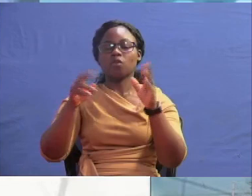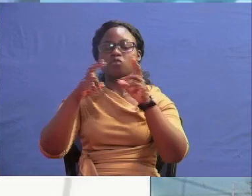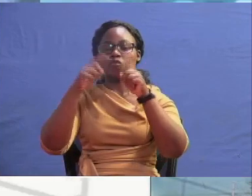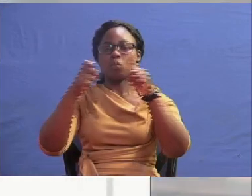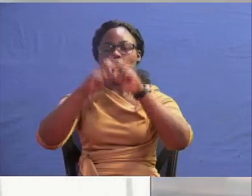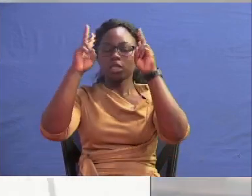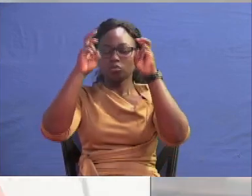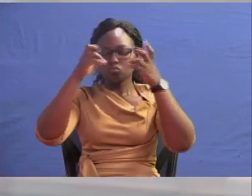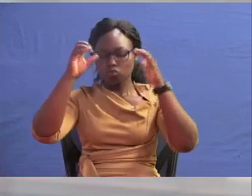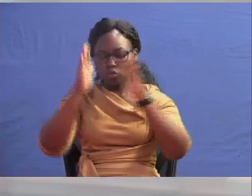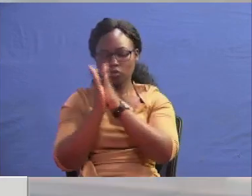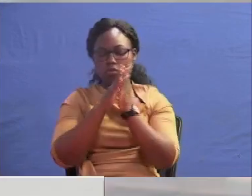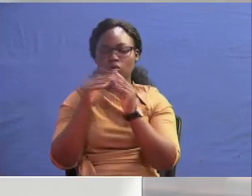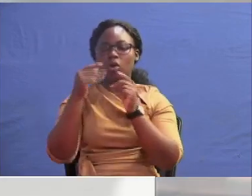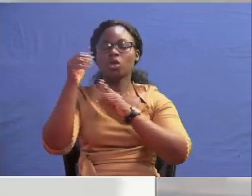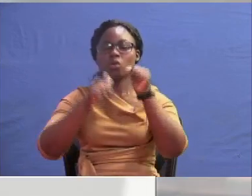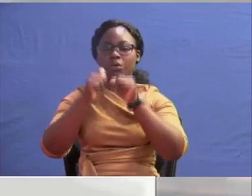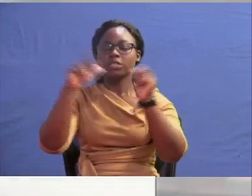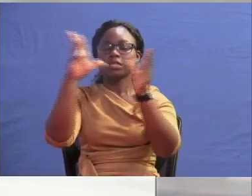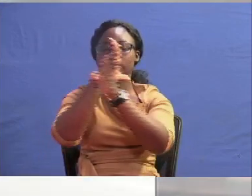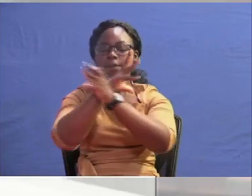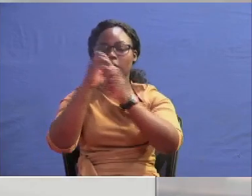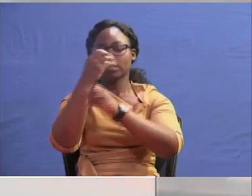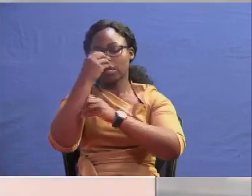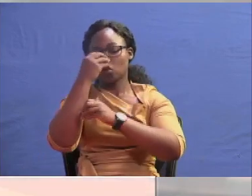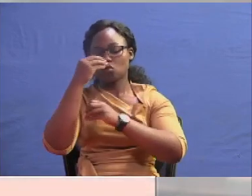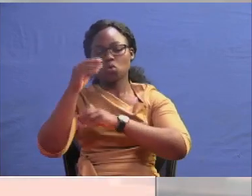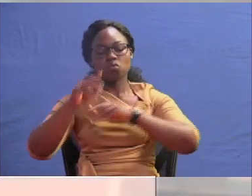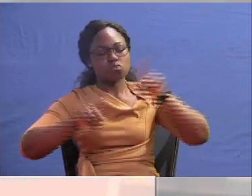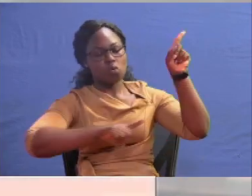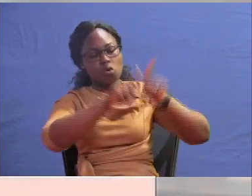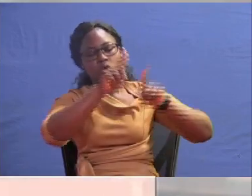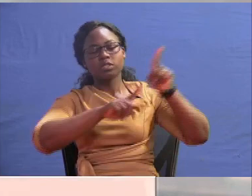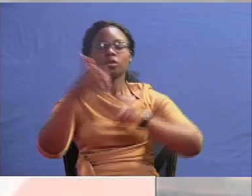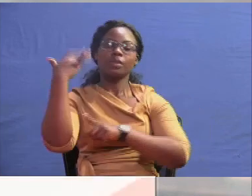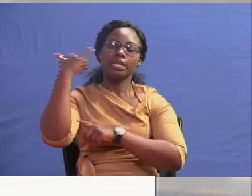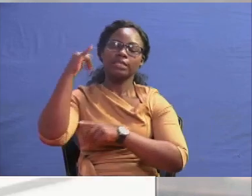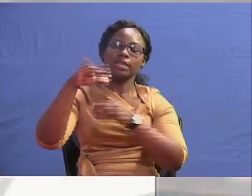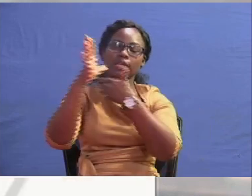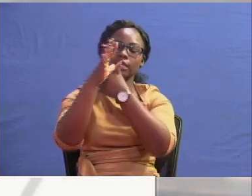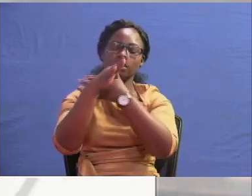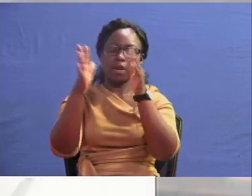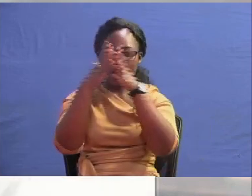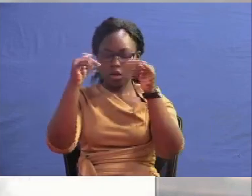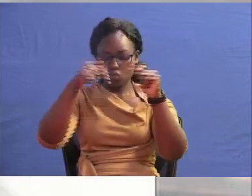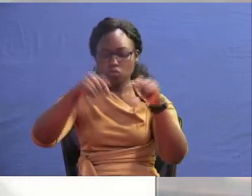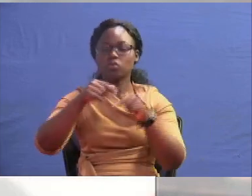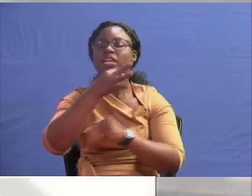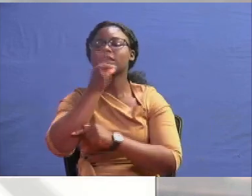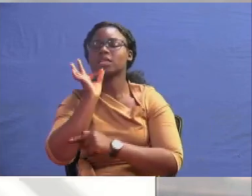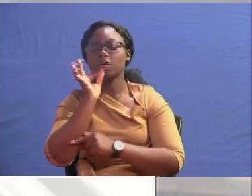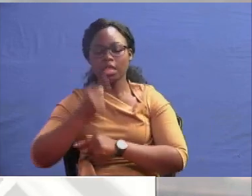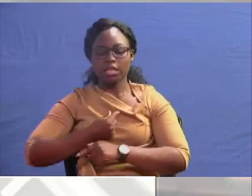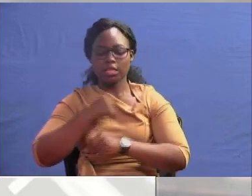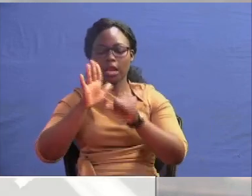which has got something to do with President Ruto's trips. Today, yesterday was in Germany, today is in France. He has